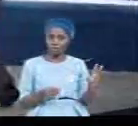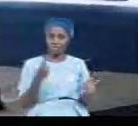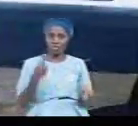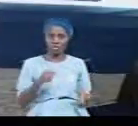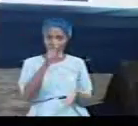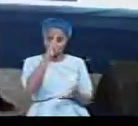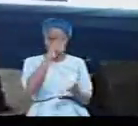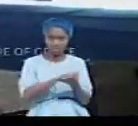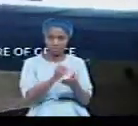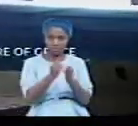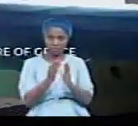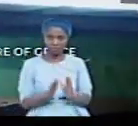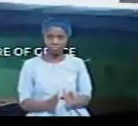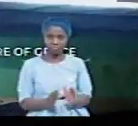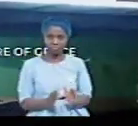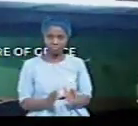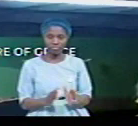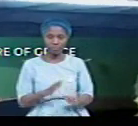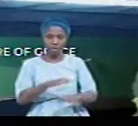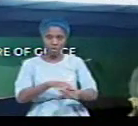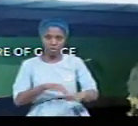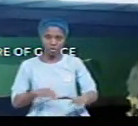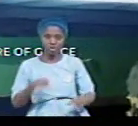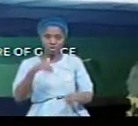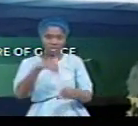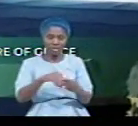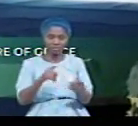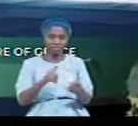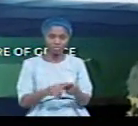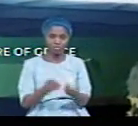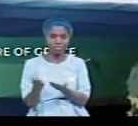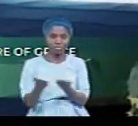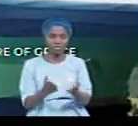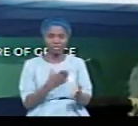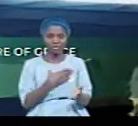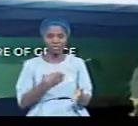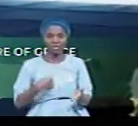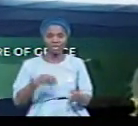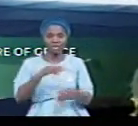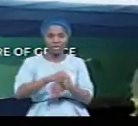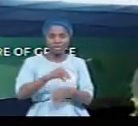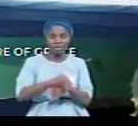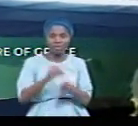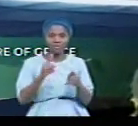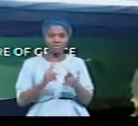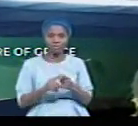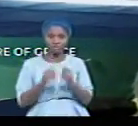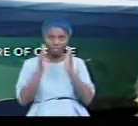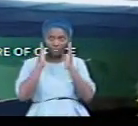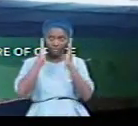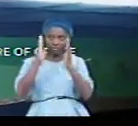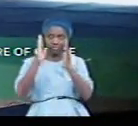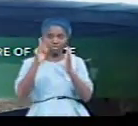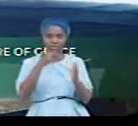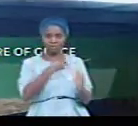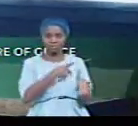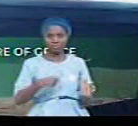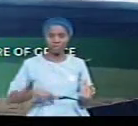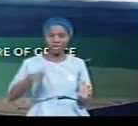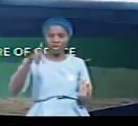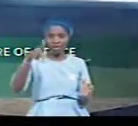called into service and ministry to face Pharaoh. And he